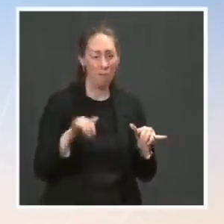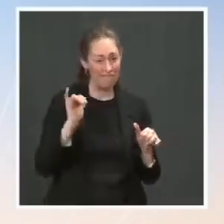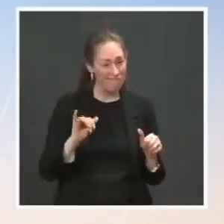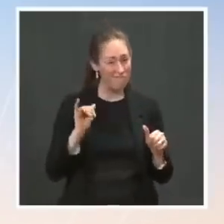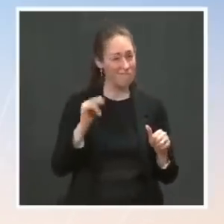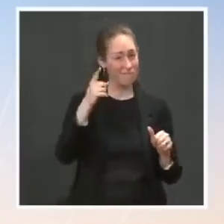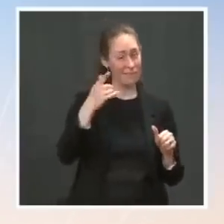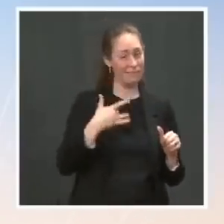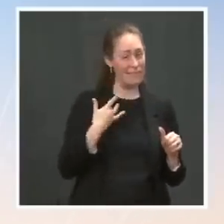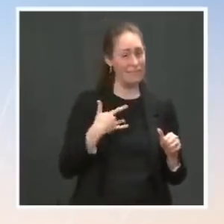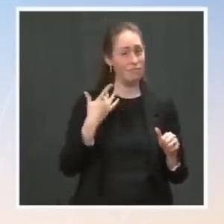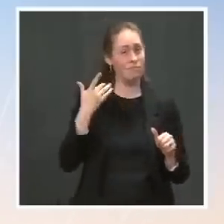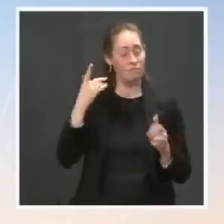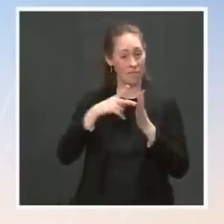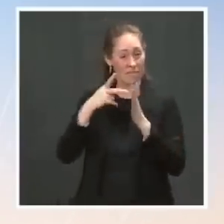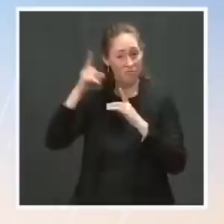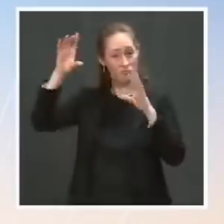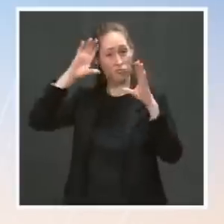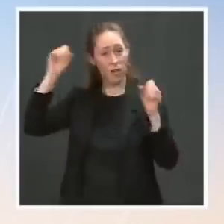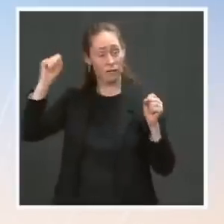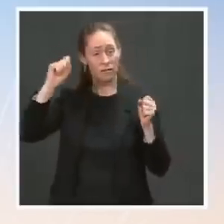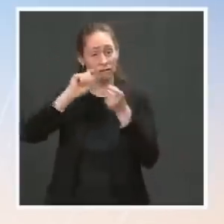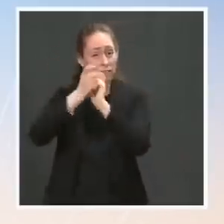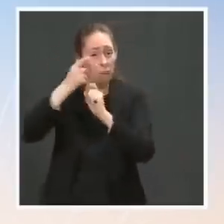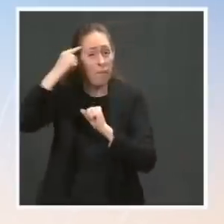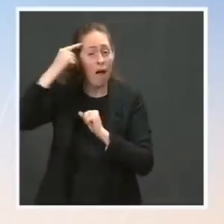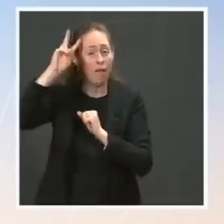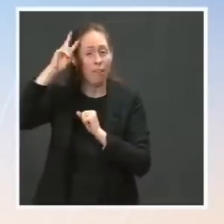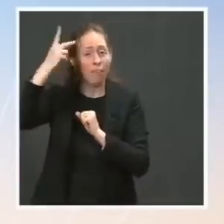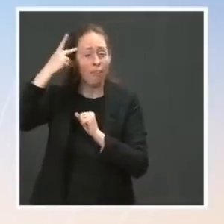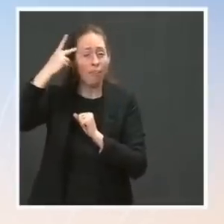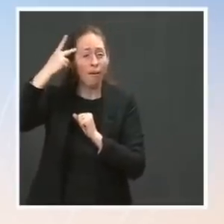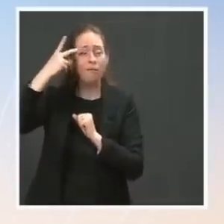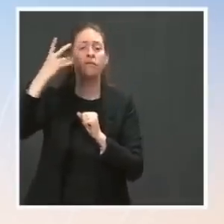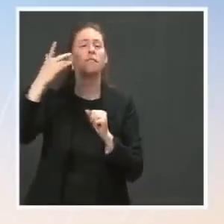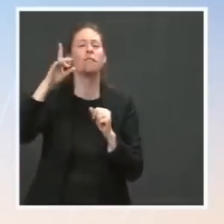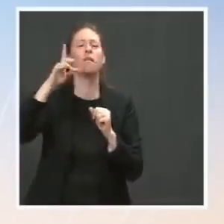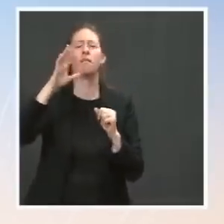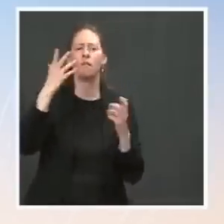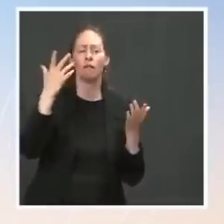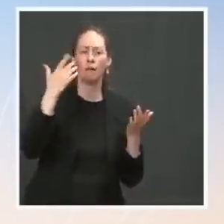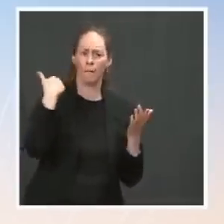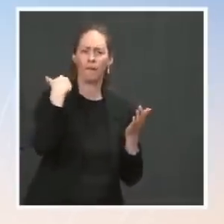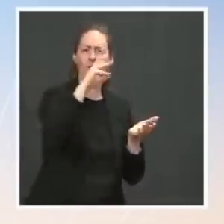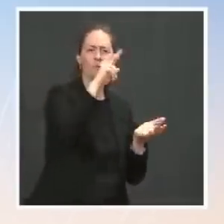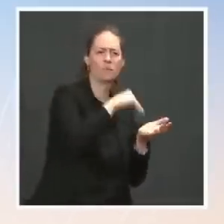changed his mind from the 62,500 number and then changed his mind again once he saw the sort of